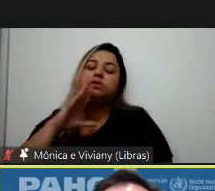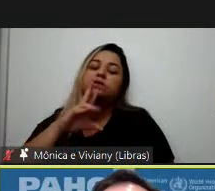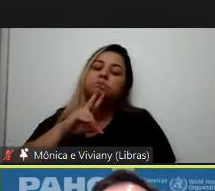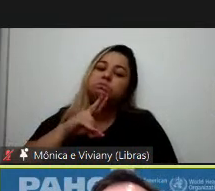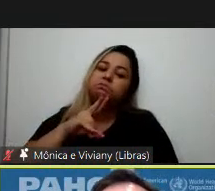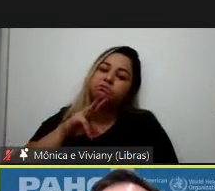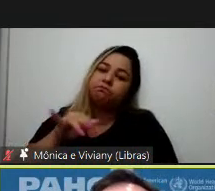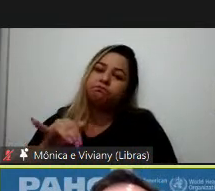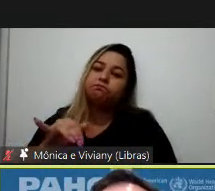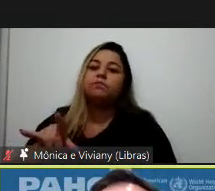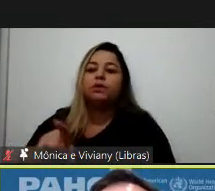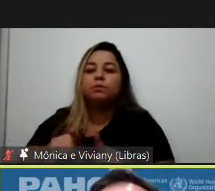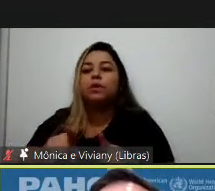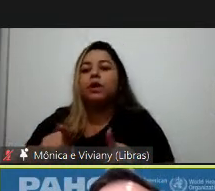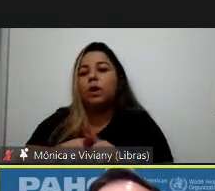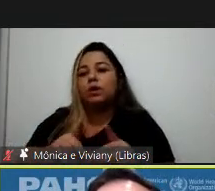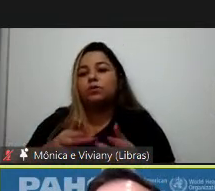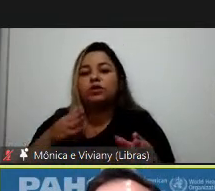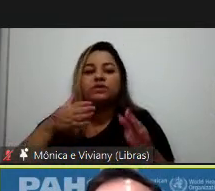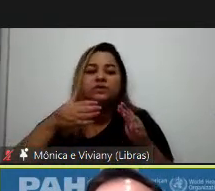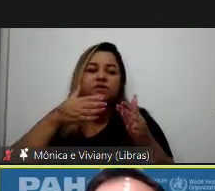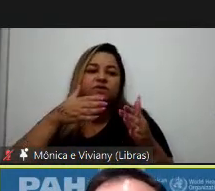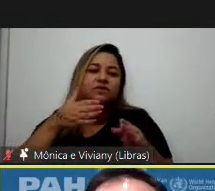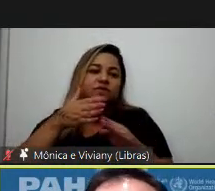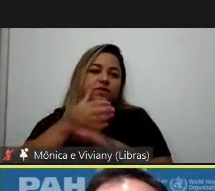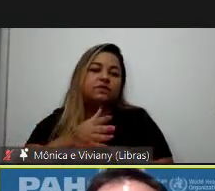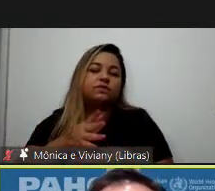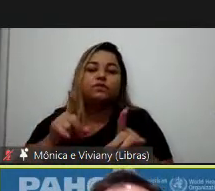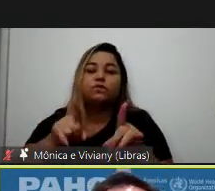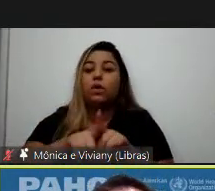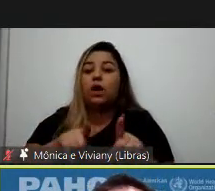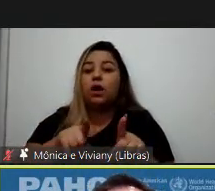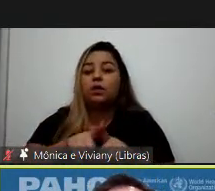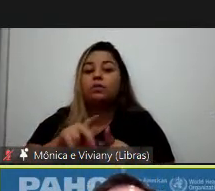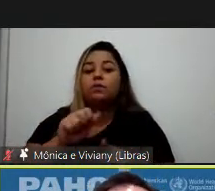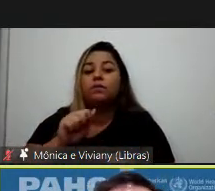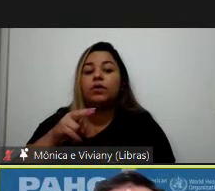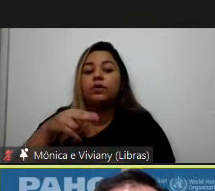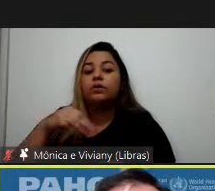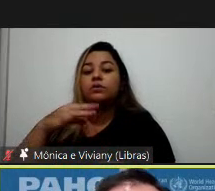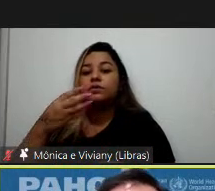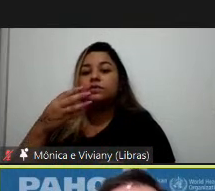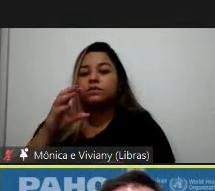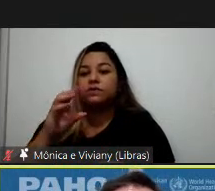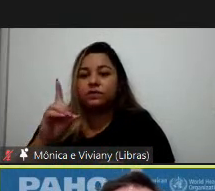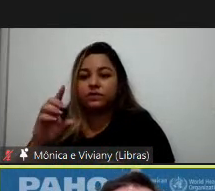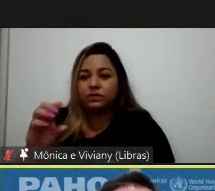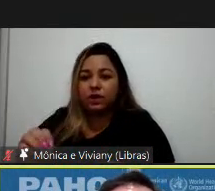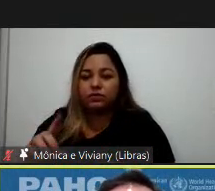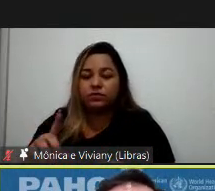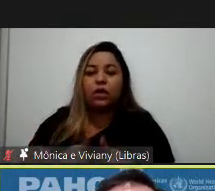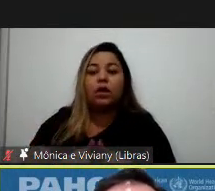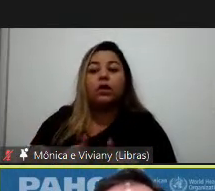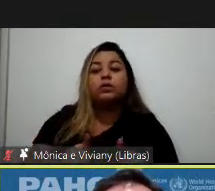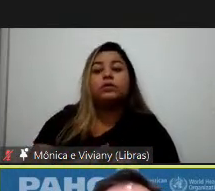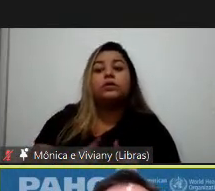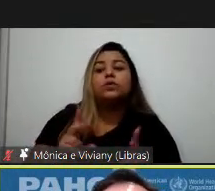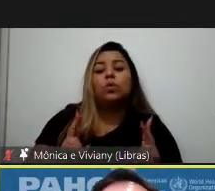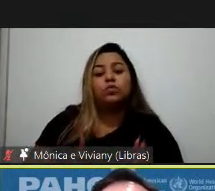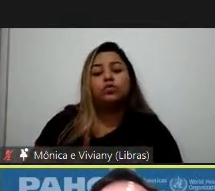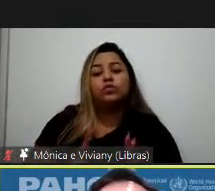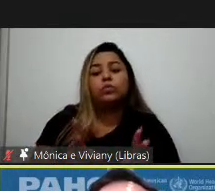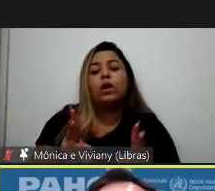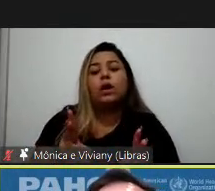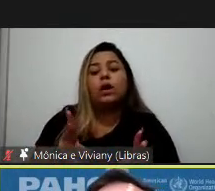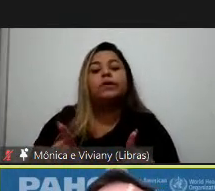citizens will find here an access barrier to find this universal health. So this means that we are going